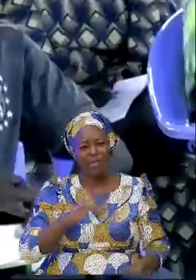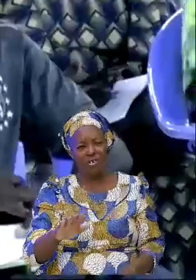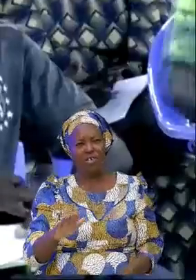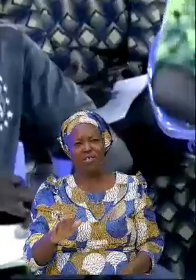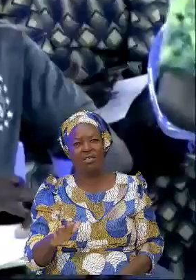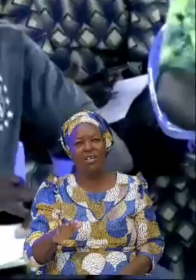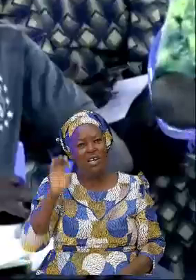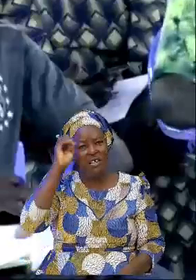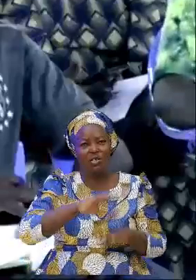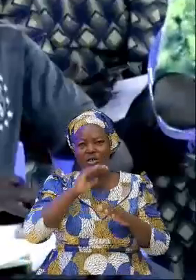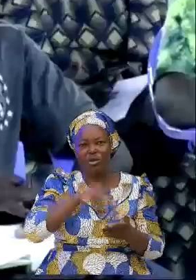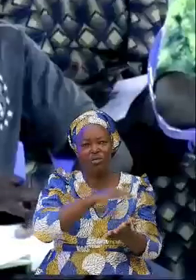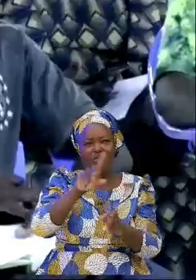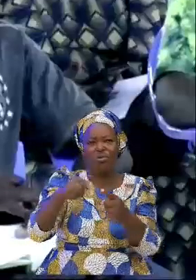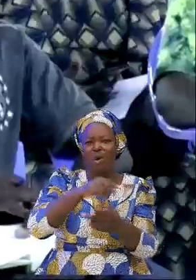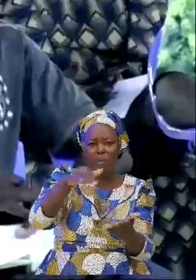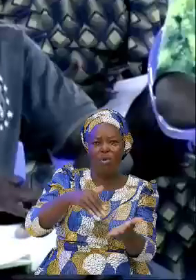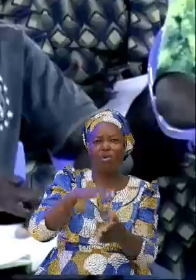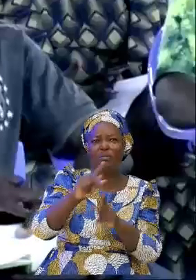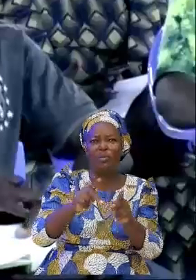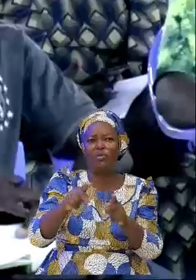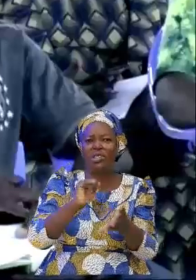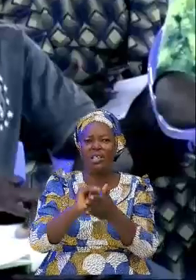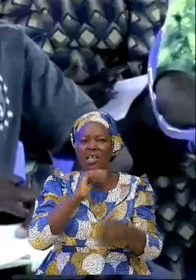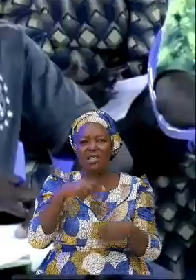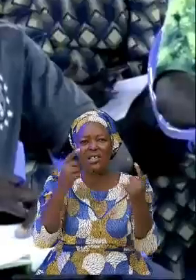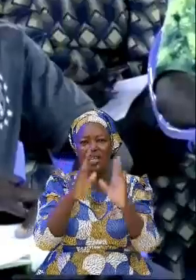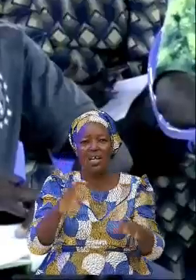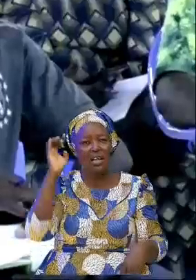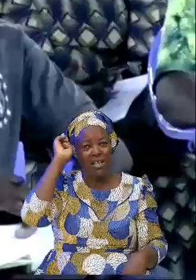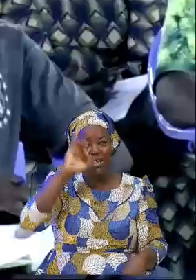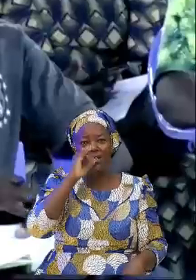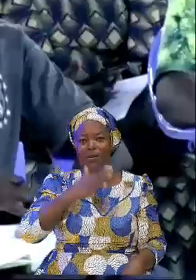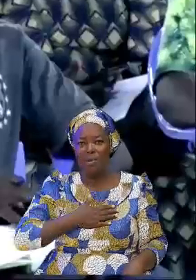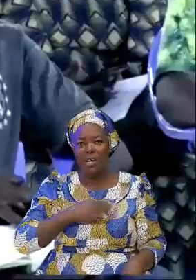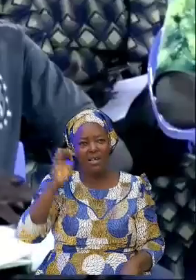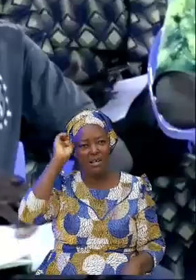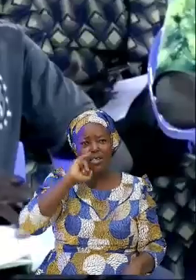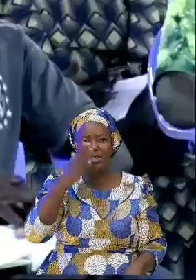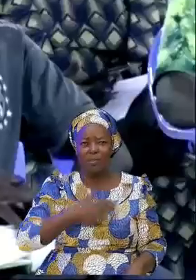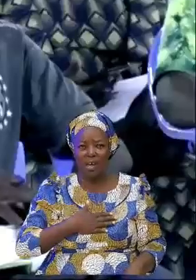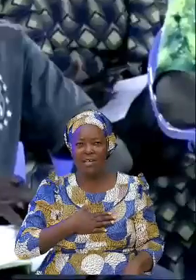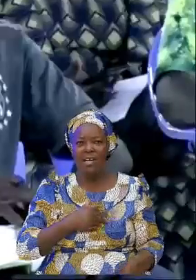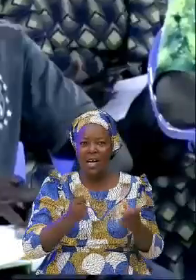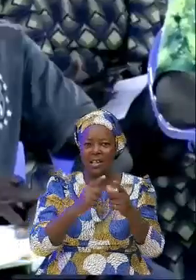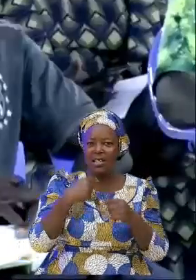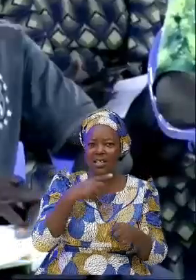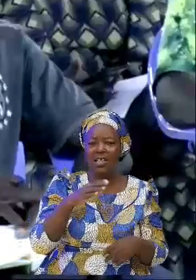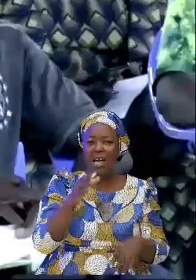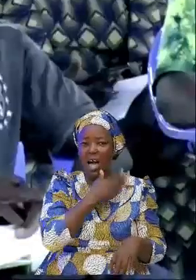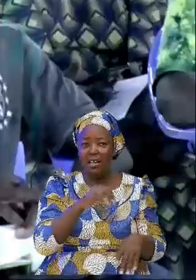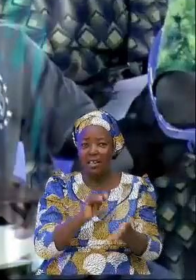place where the Lord says, that's my child. He doesn't mix with their crowd. He is mine. He